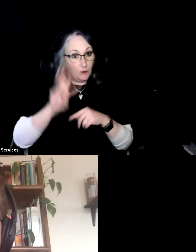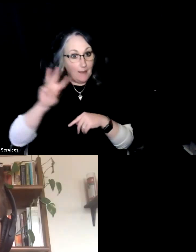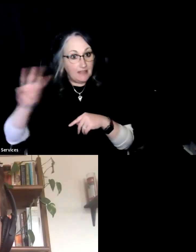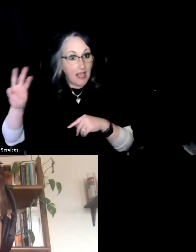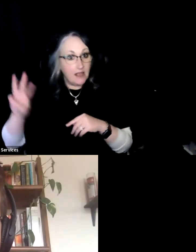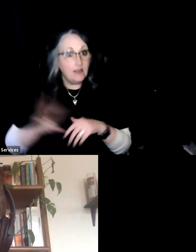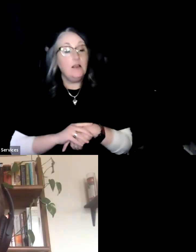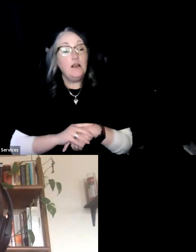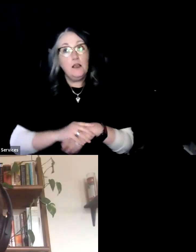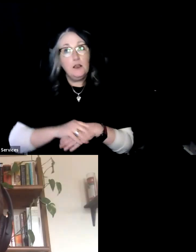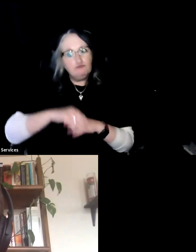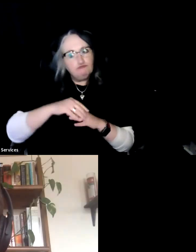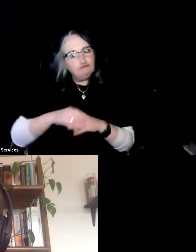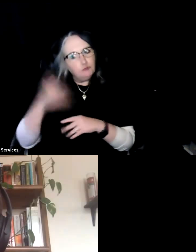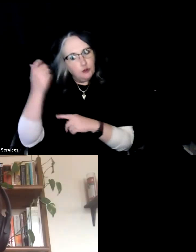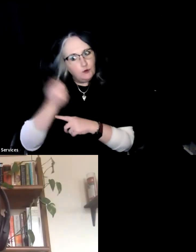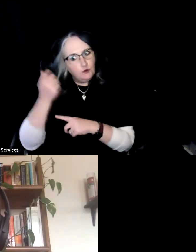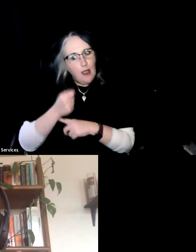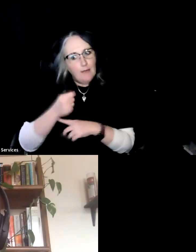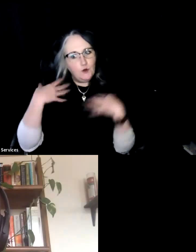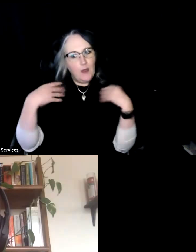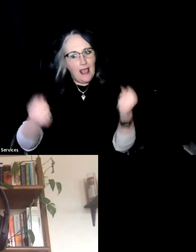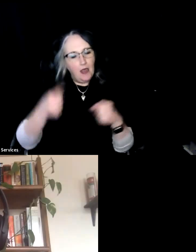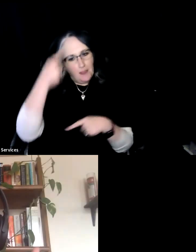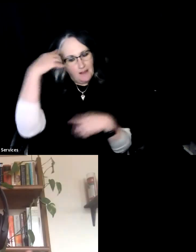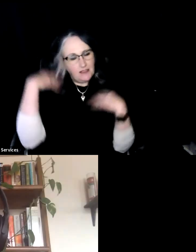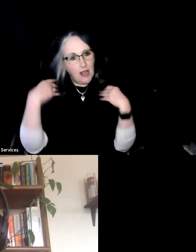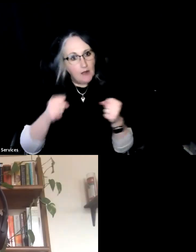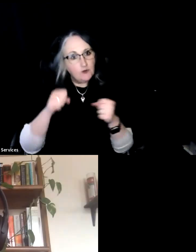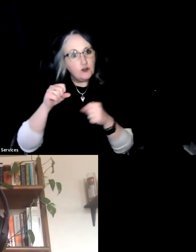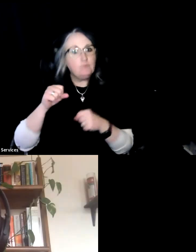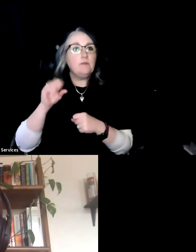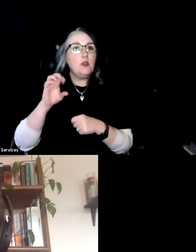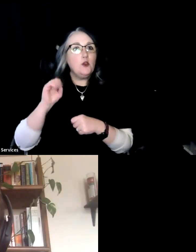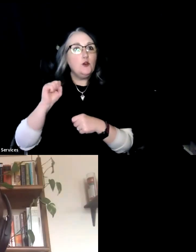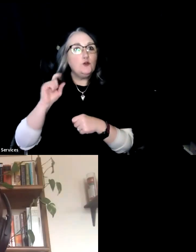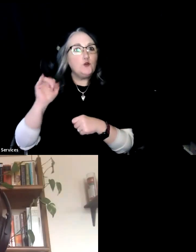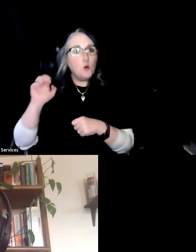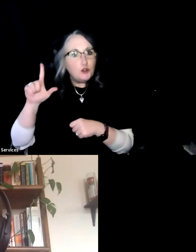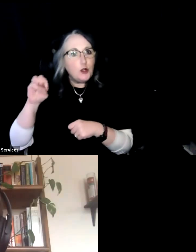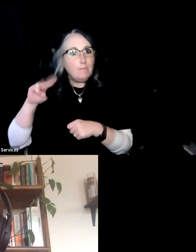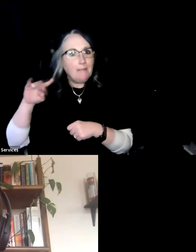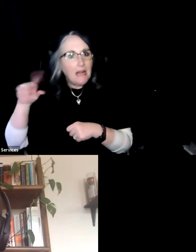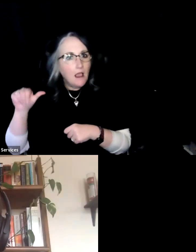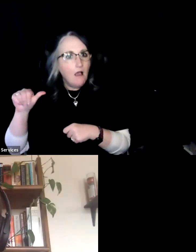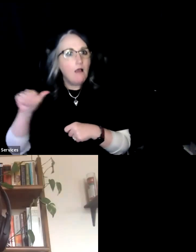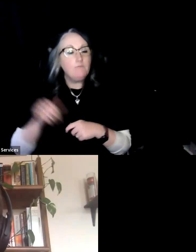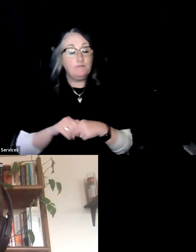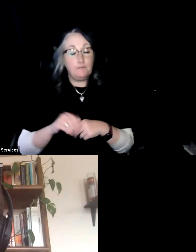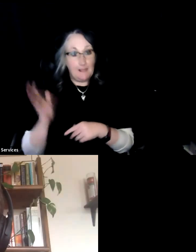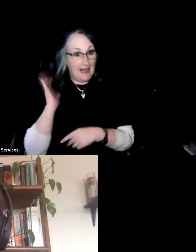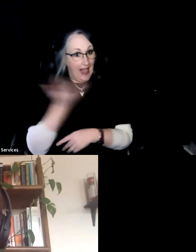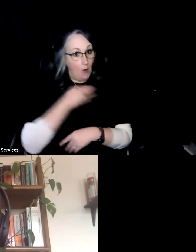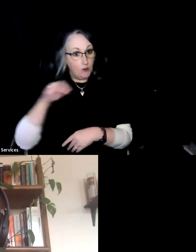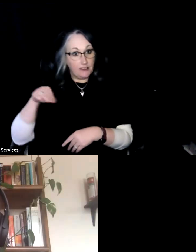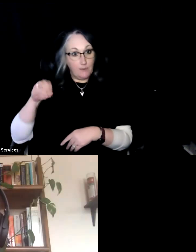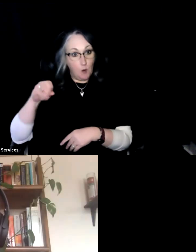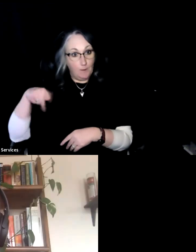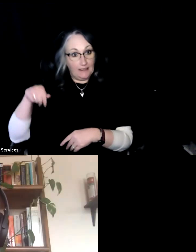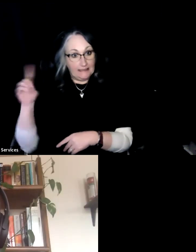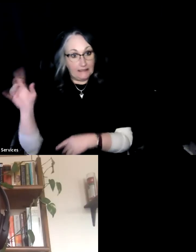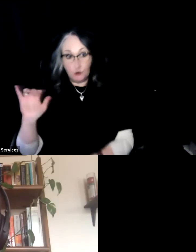Subscribe to Health and Mental Hygiene social media account. Subscribe to ours as well. We'll be sending out a copy of this recording as